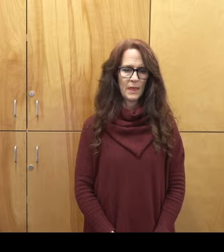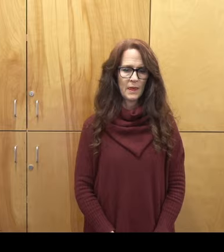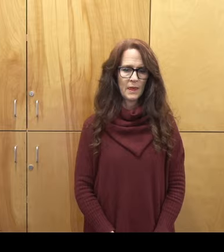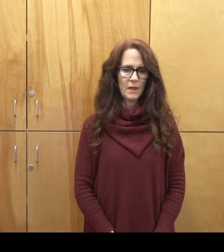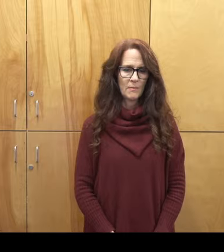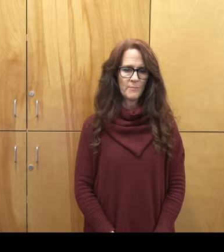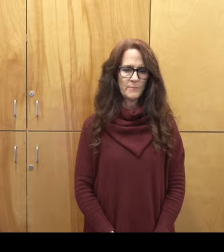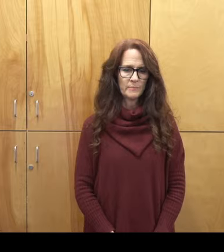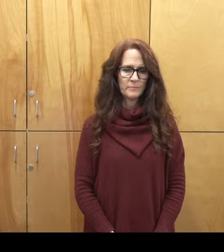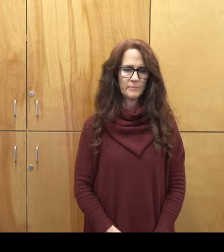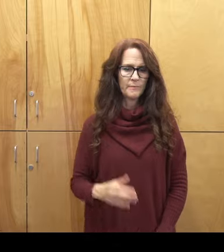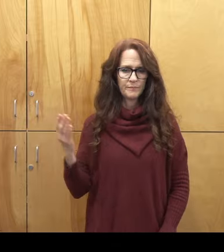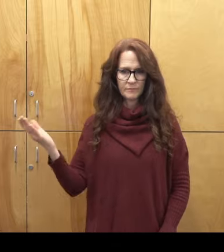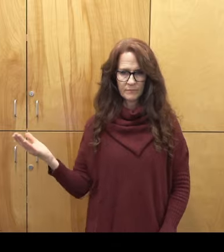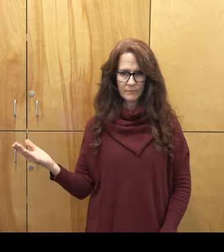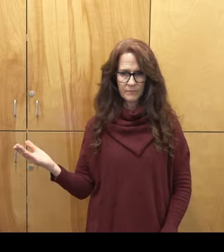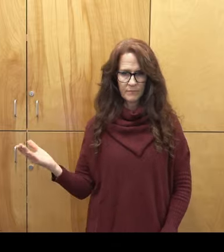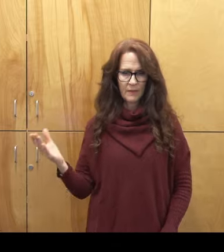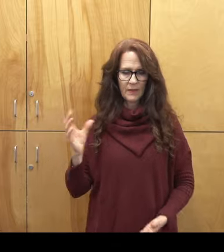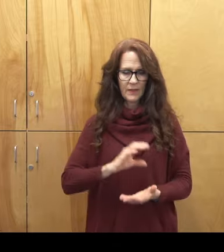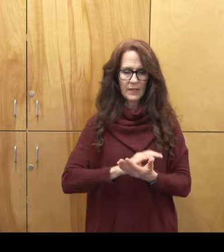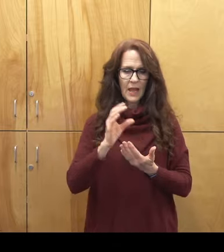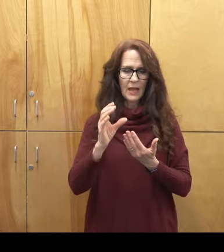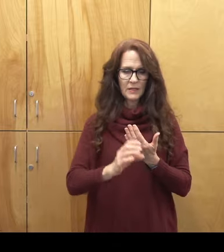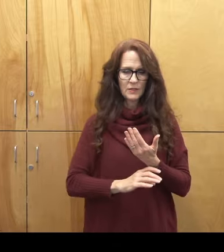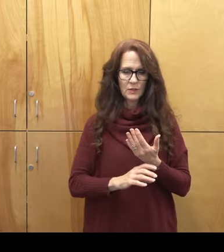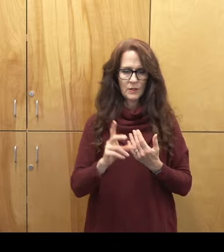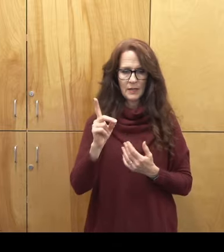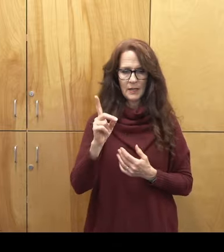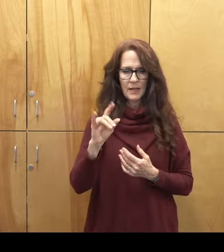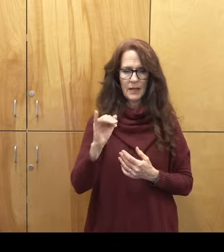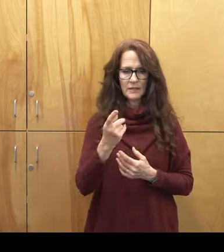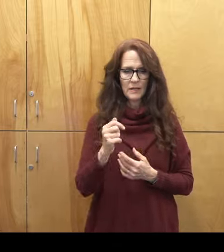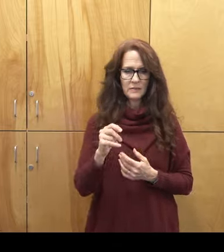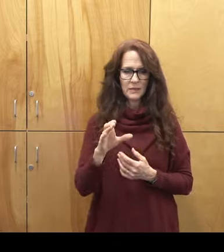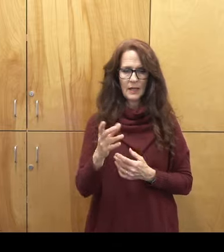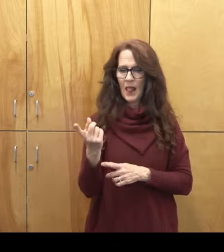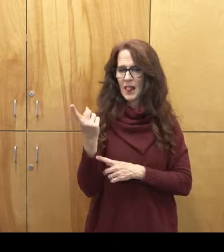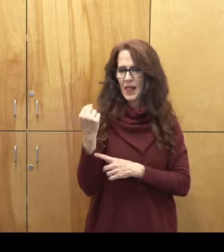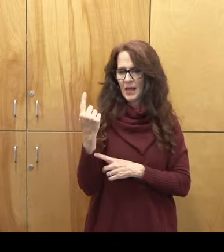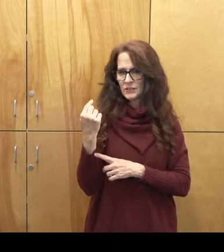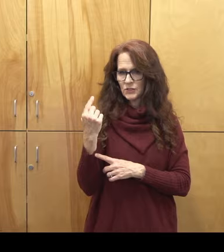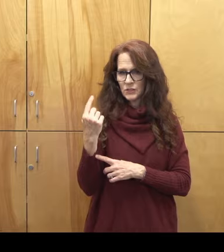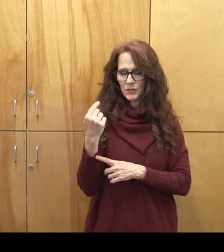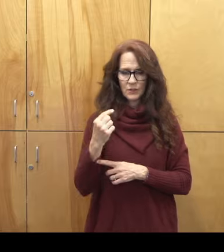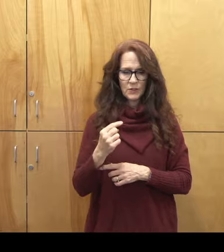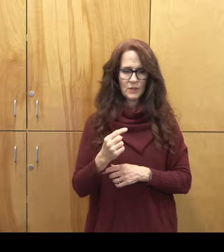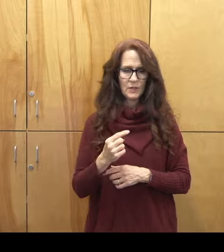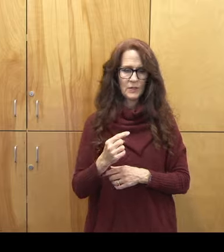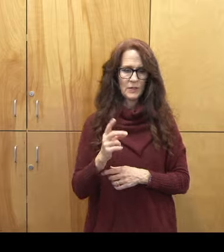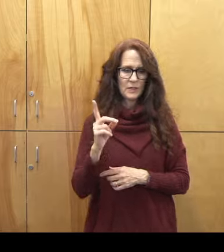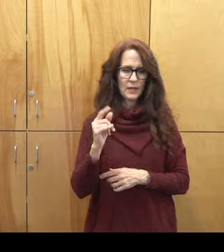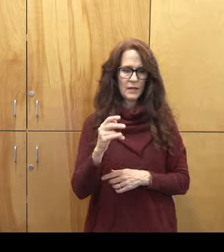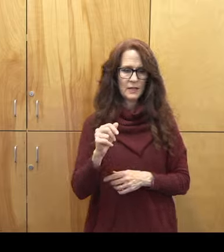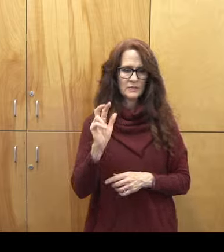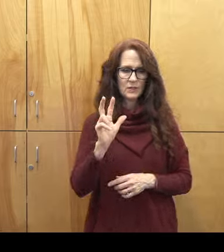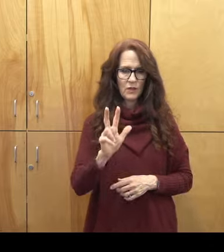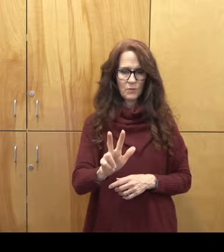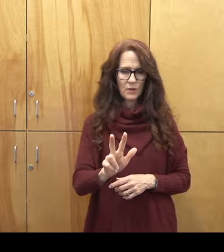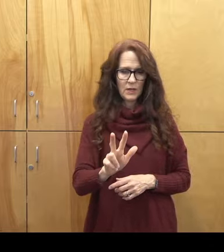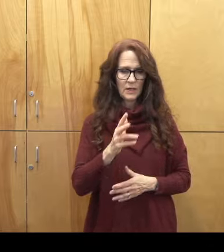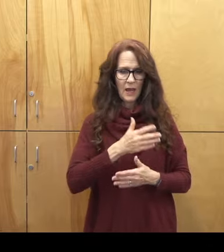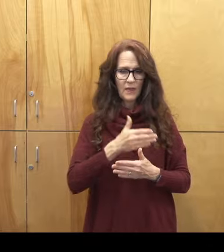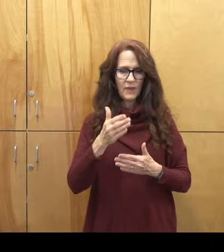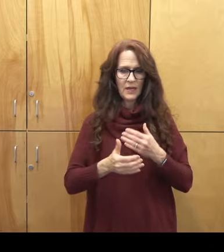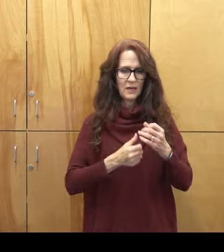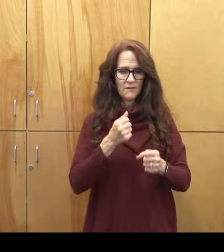And we have our diagnostic calendar. Just to make a note, last year we gave the diagnostic 3 at the end